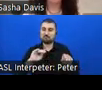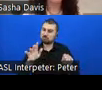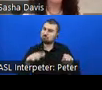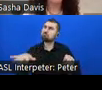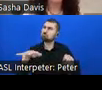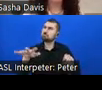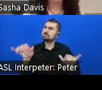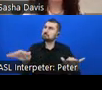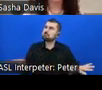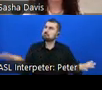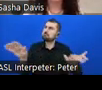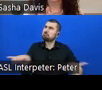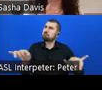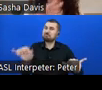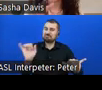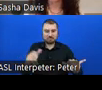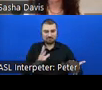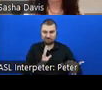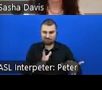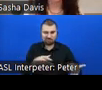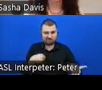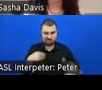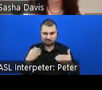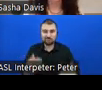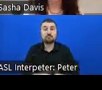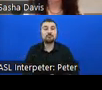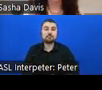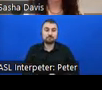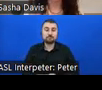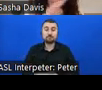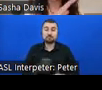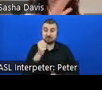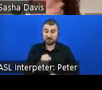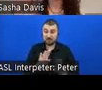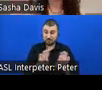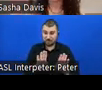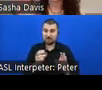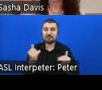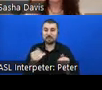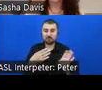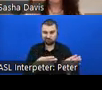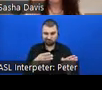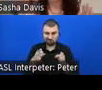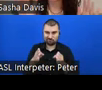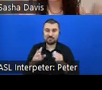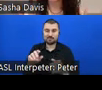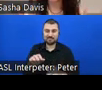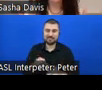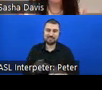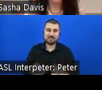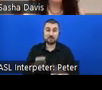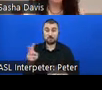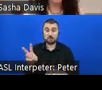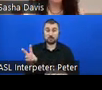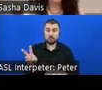was fine. So now, after we looked at the south wall of the living room, I'm turning another 90 degrees to the